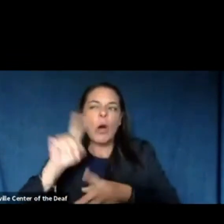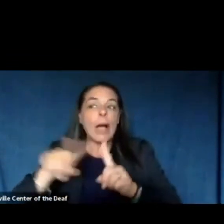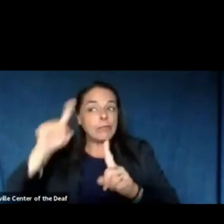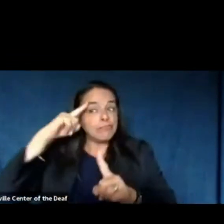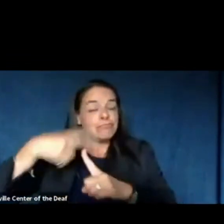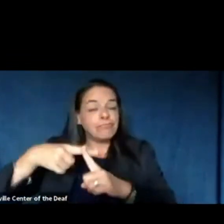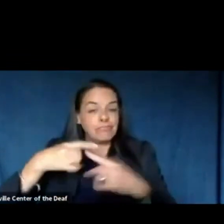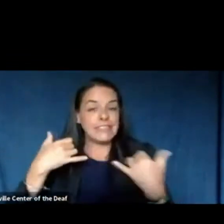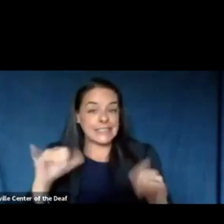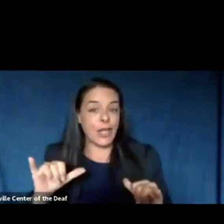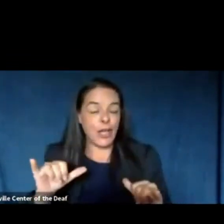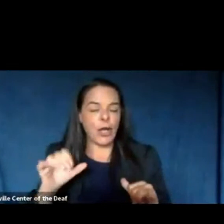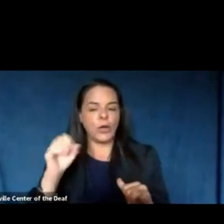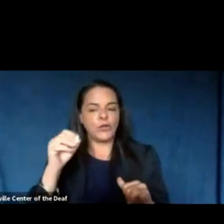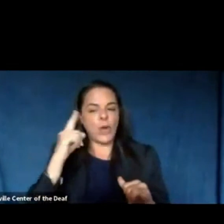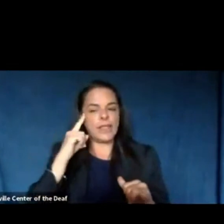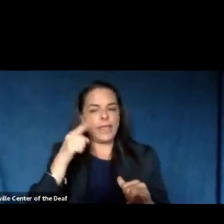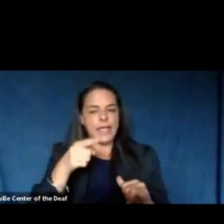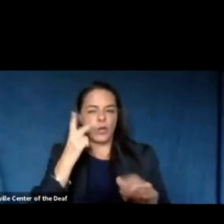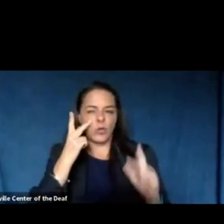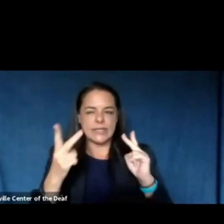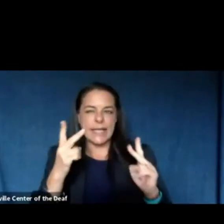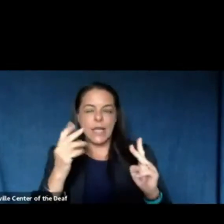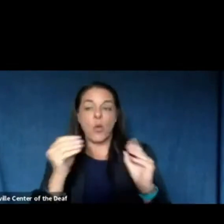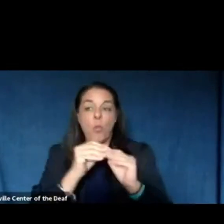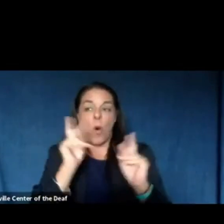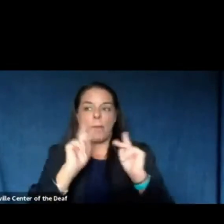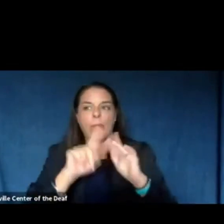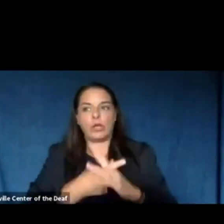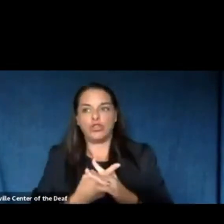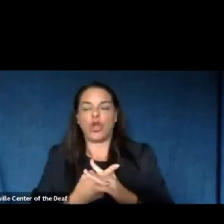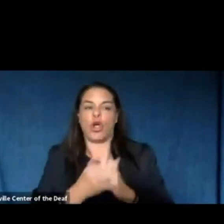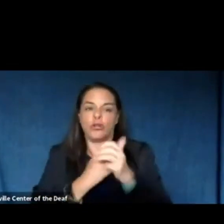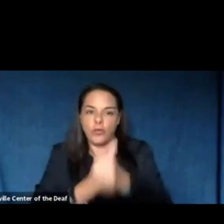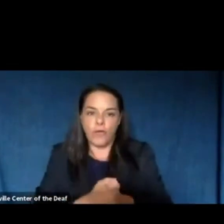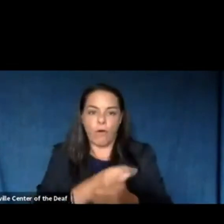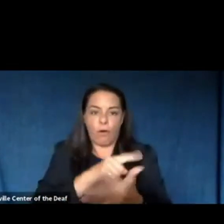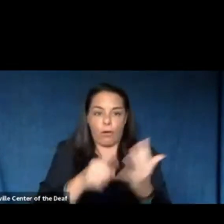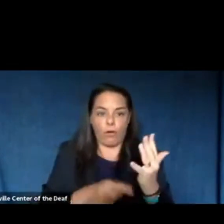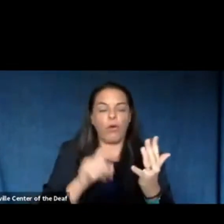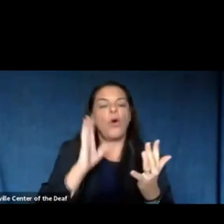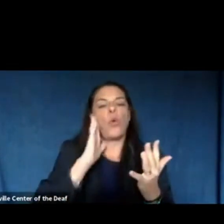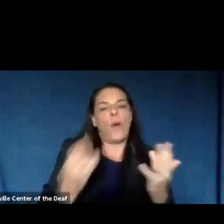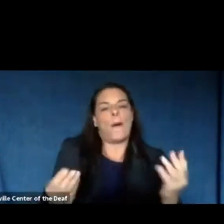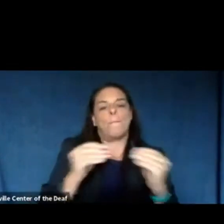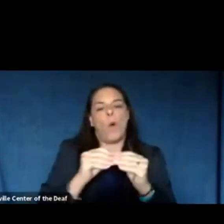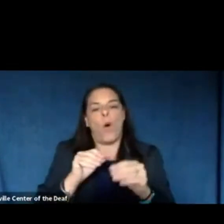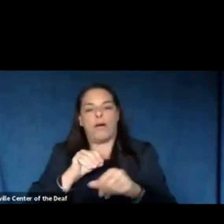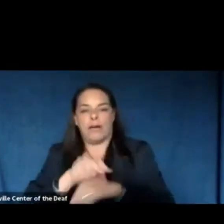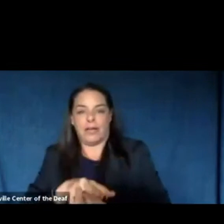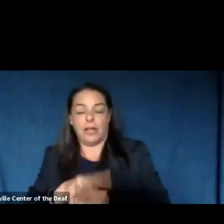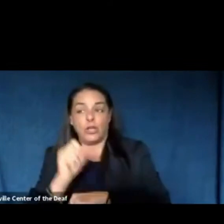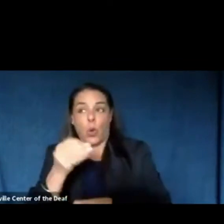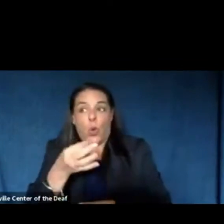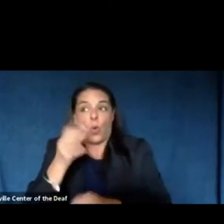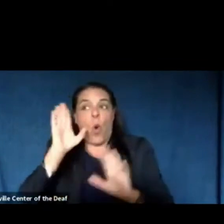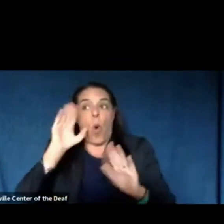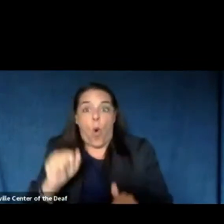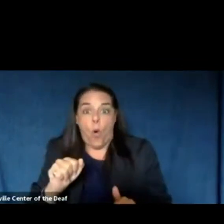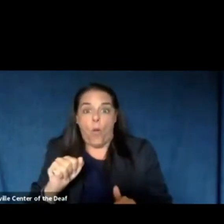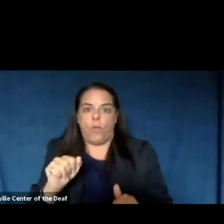is when there gets to be more buy-in, then you start to see an impact. And so hopefully we'll get there soon. We need to get there